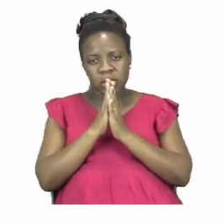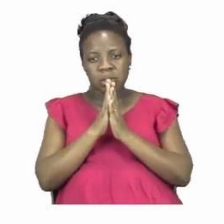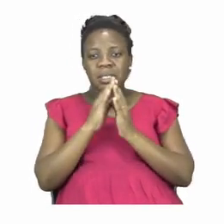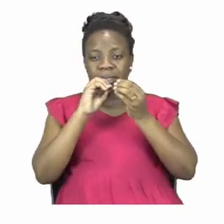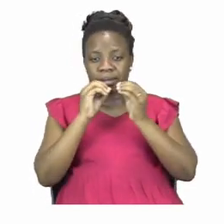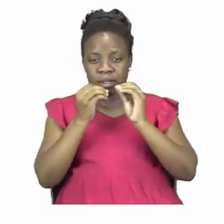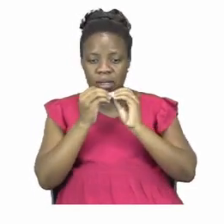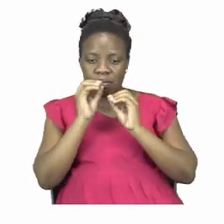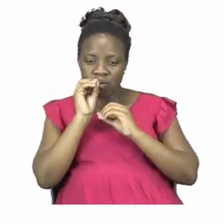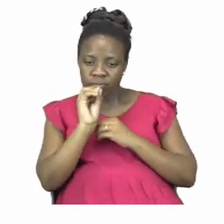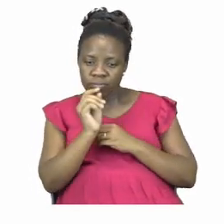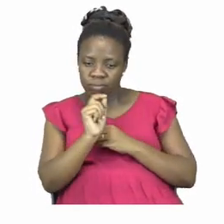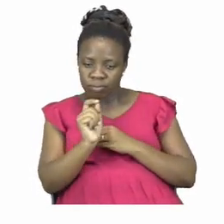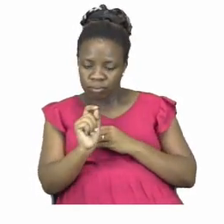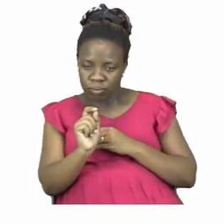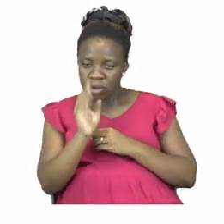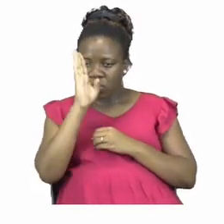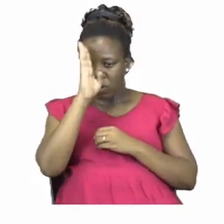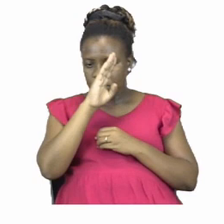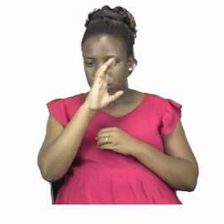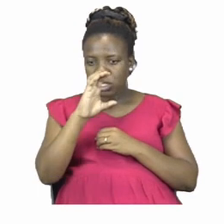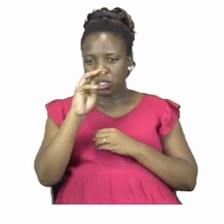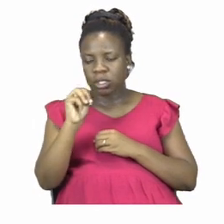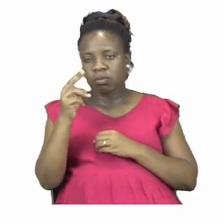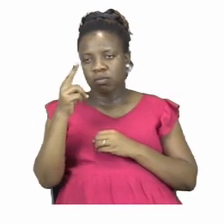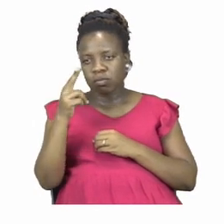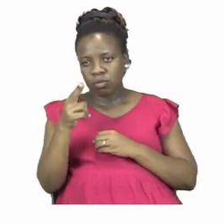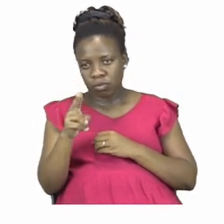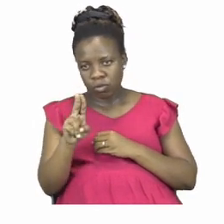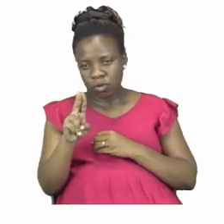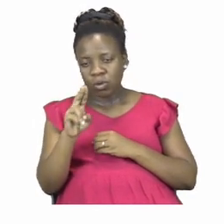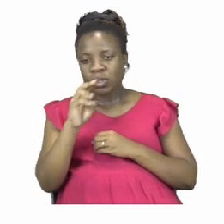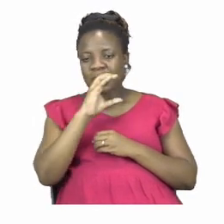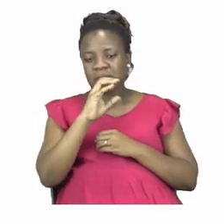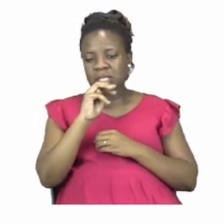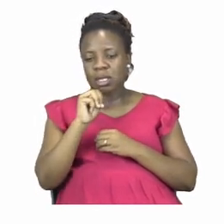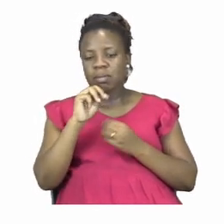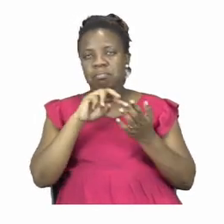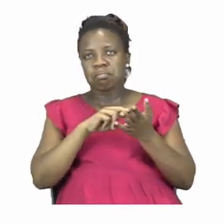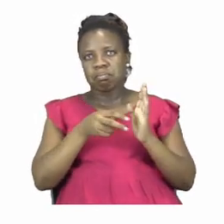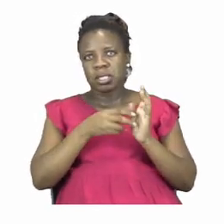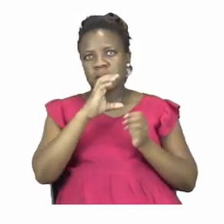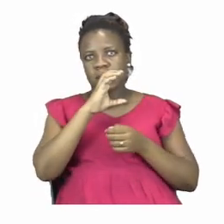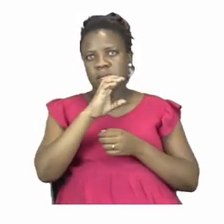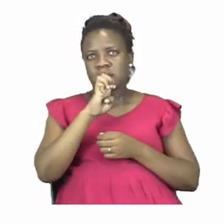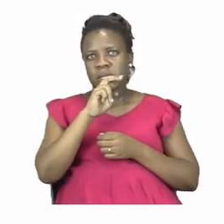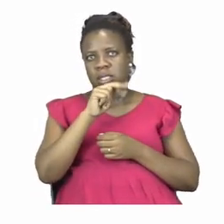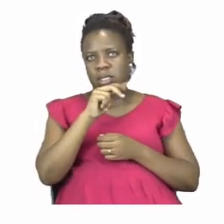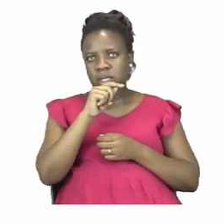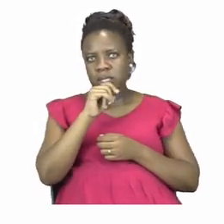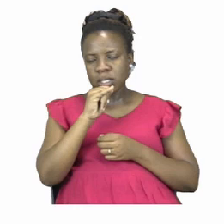centimeters. When you're done with that, you're going to go to what is called converting. Now